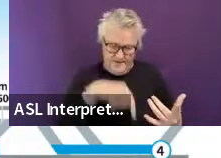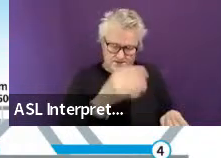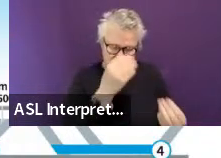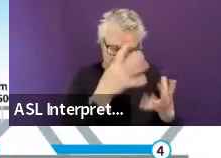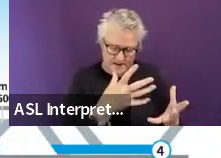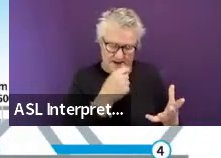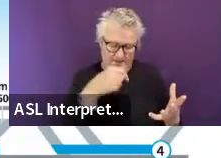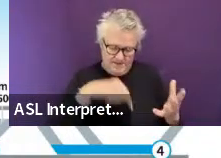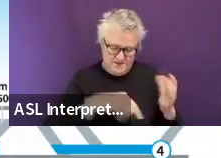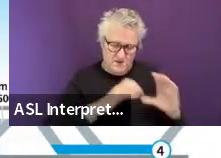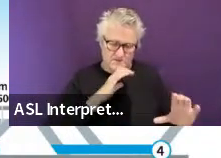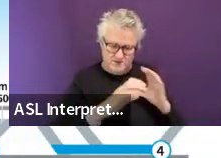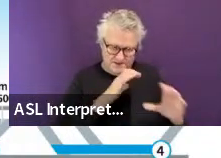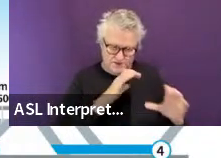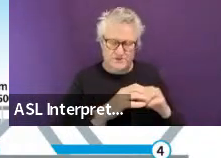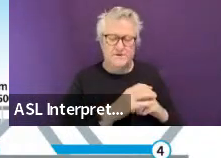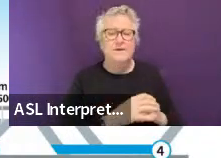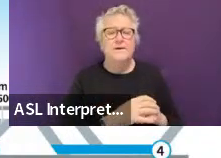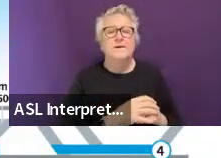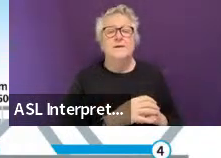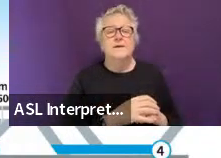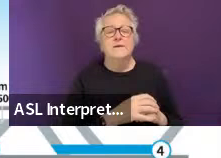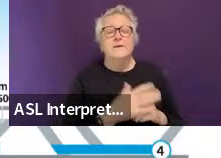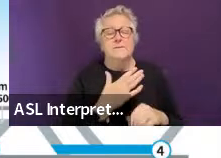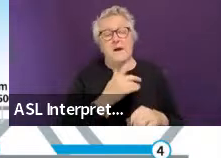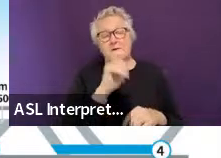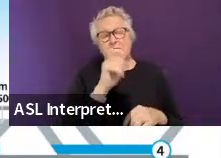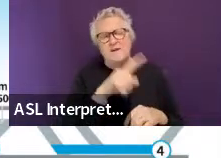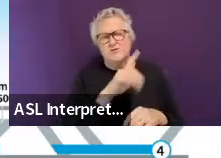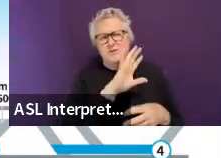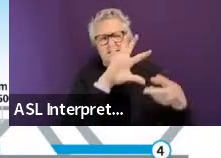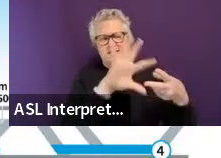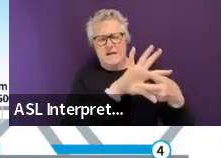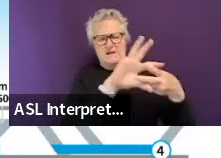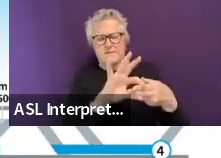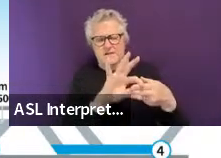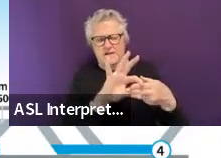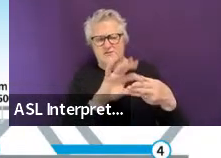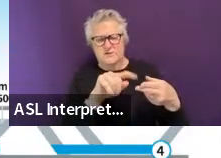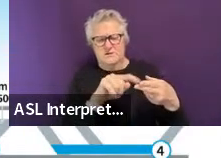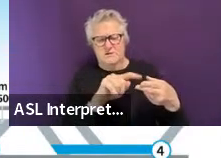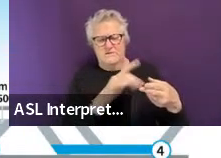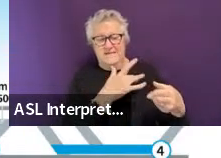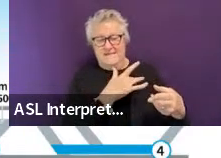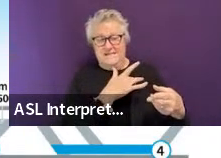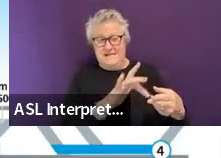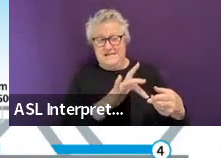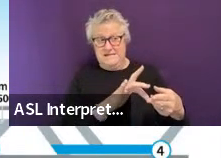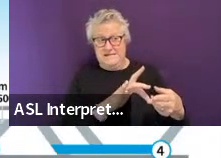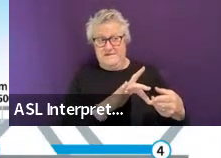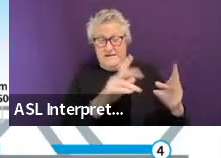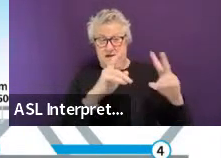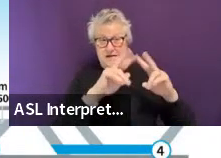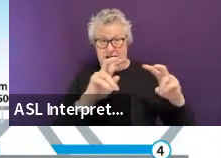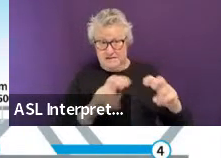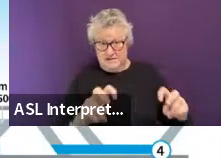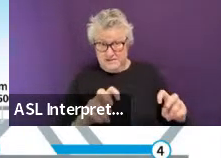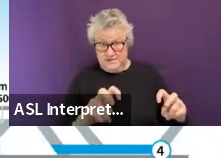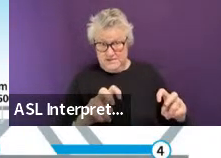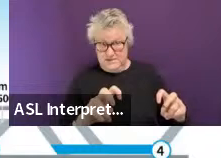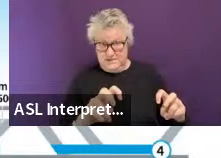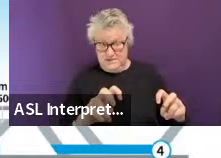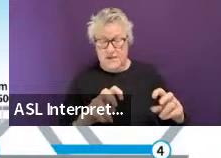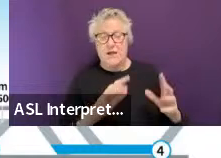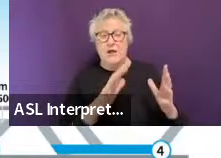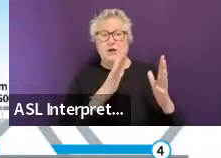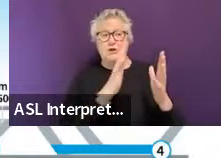you. My question is a combination of sensitivity analysis, traffic